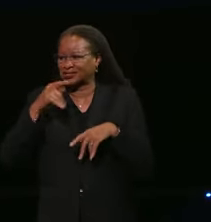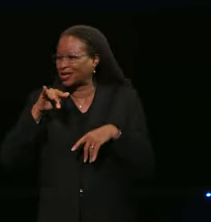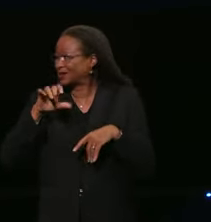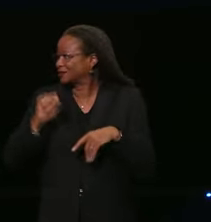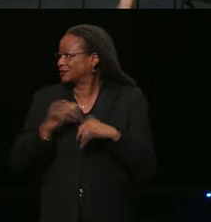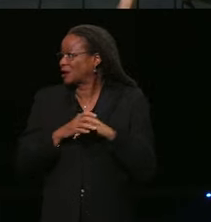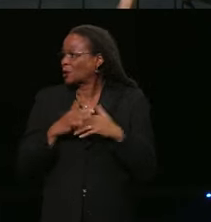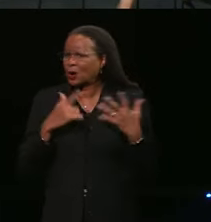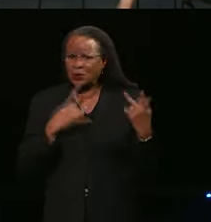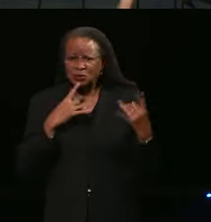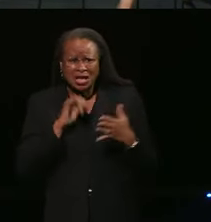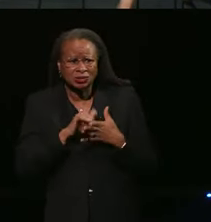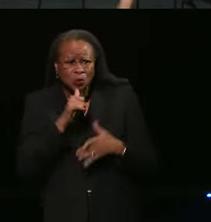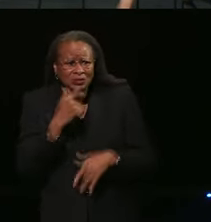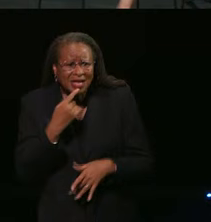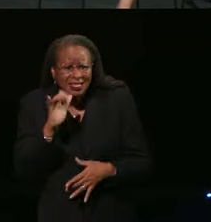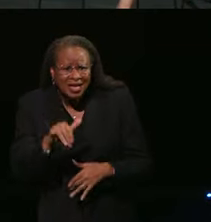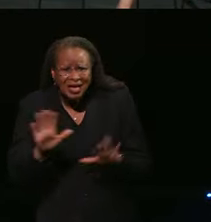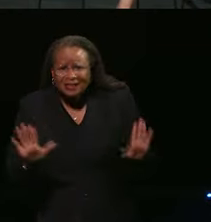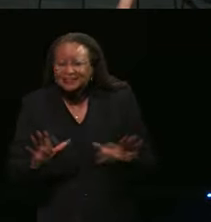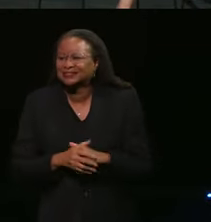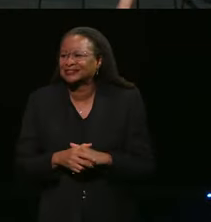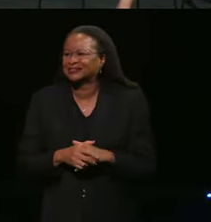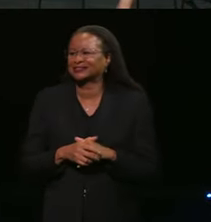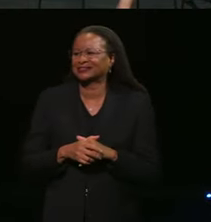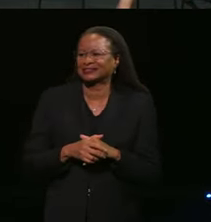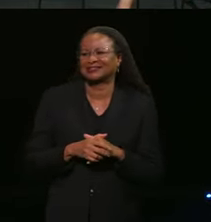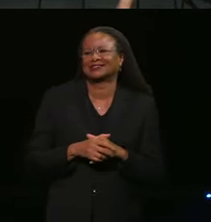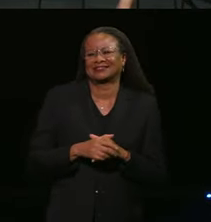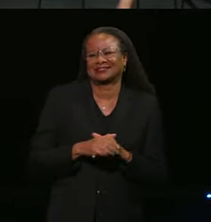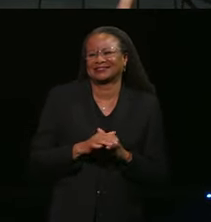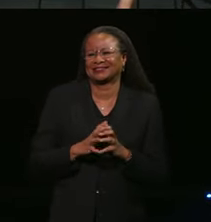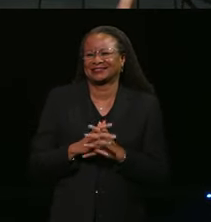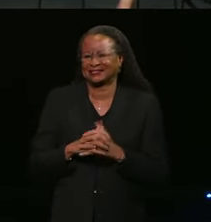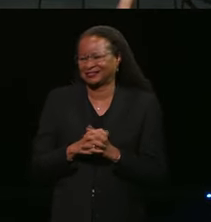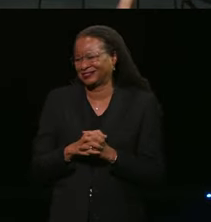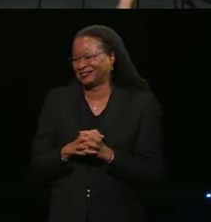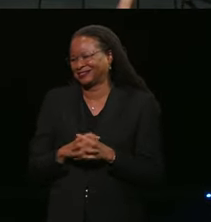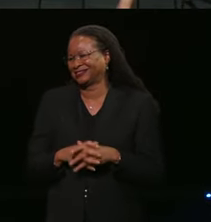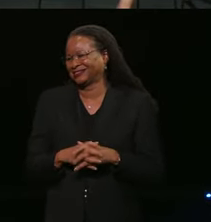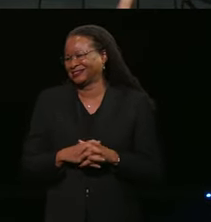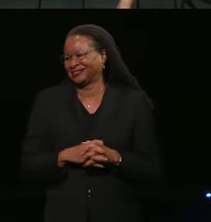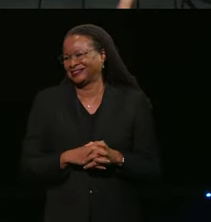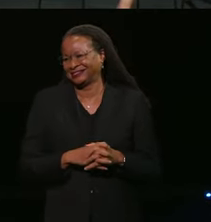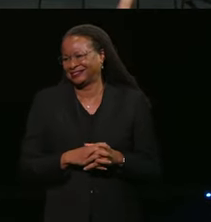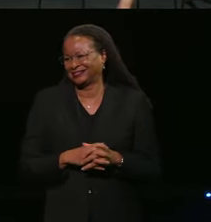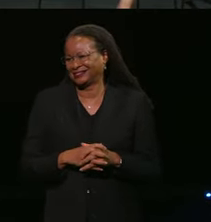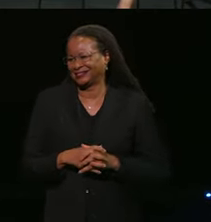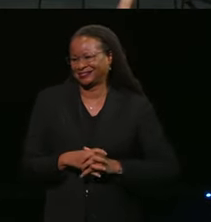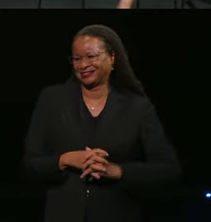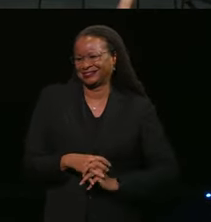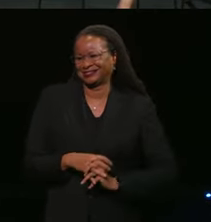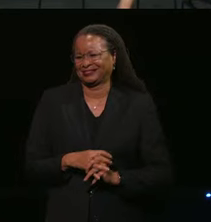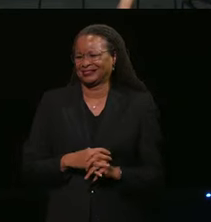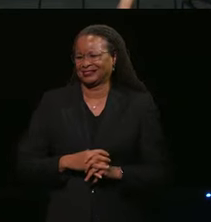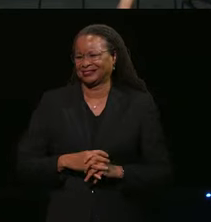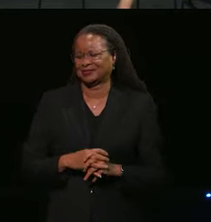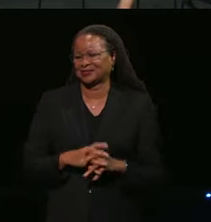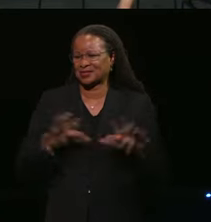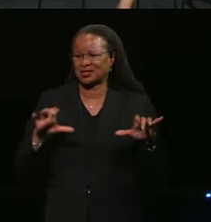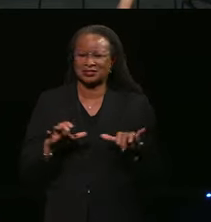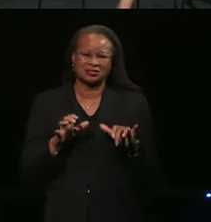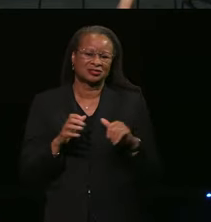that. Well, we did a lot of prosthetics, but not for everybody's on that stage. And we did